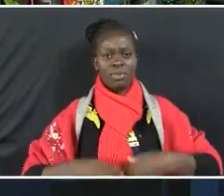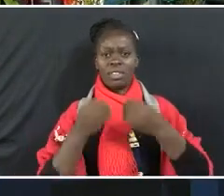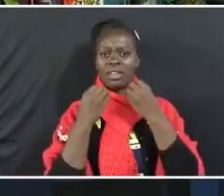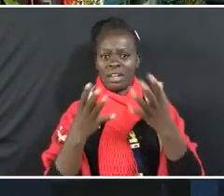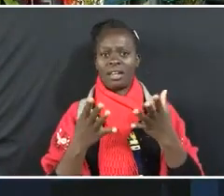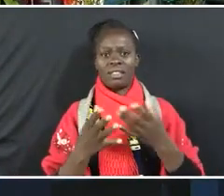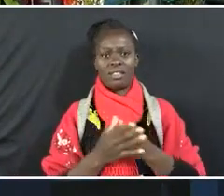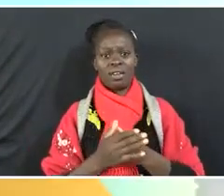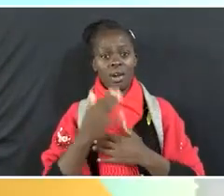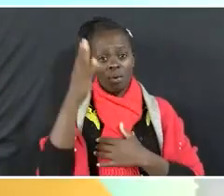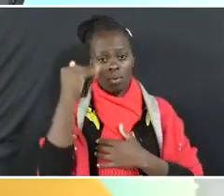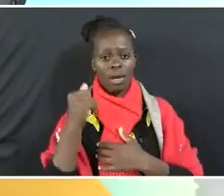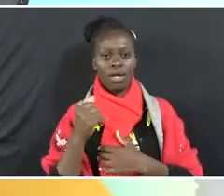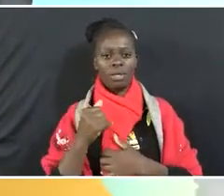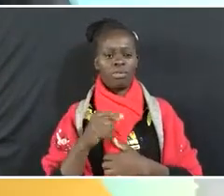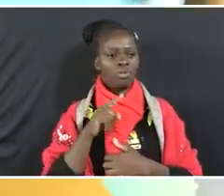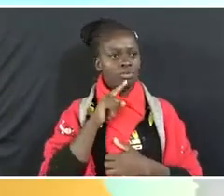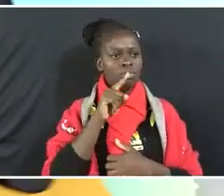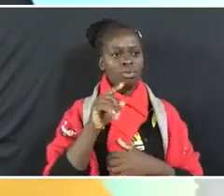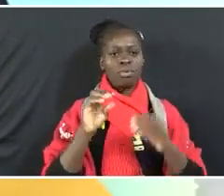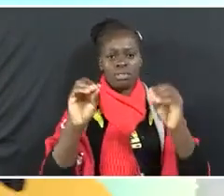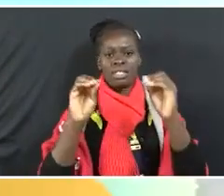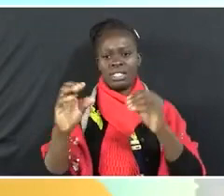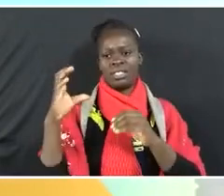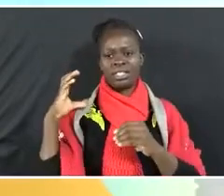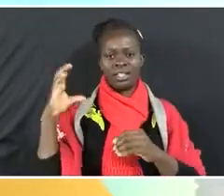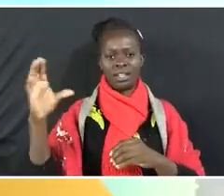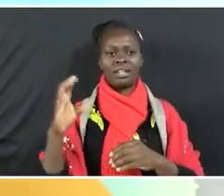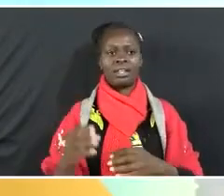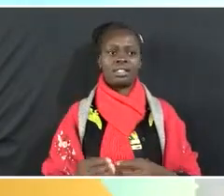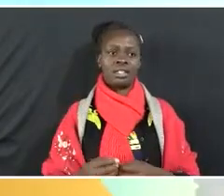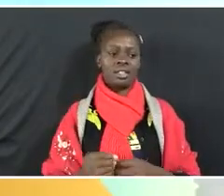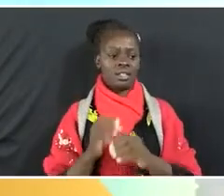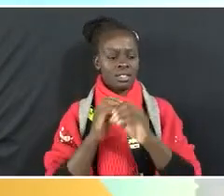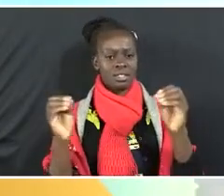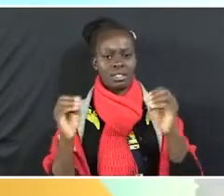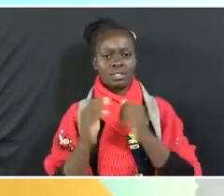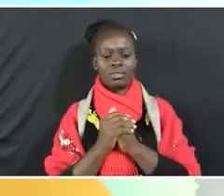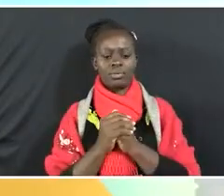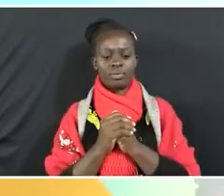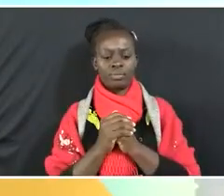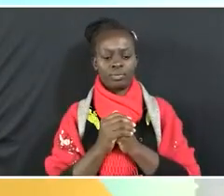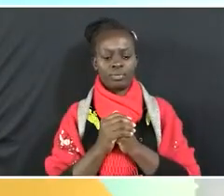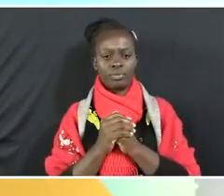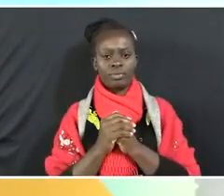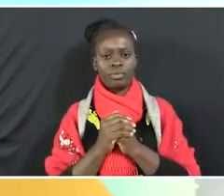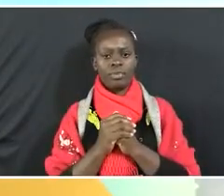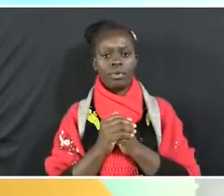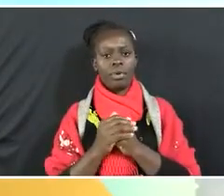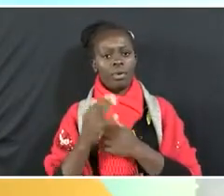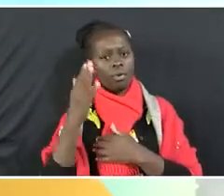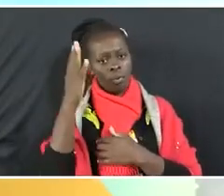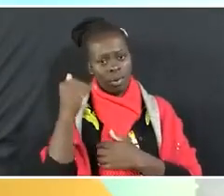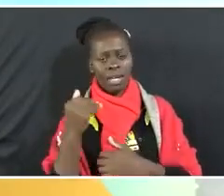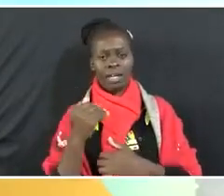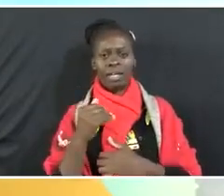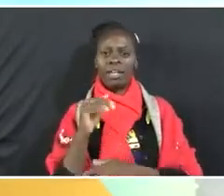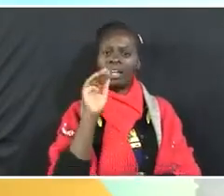hundreds of thousands. And yet, a simple budget for ambassadors, we are begging you. We